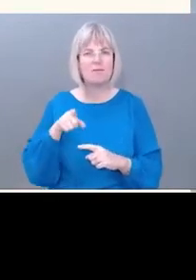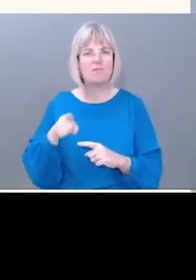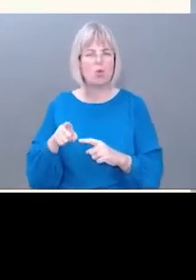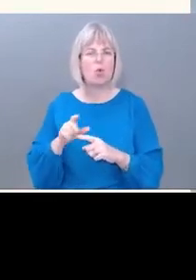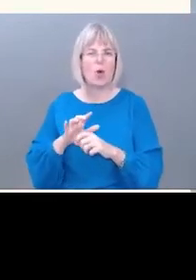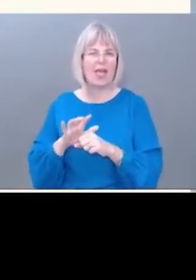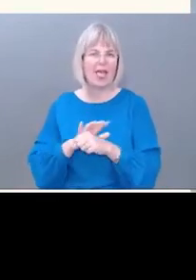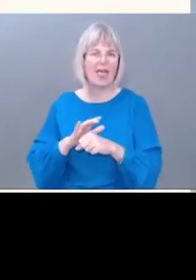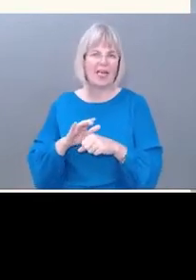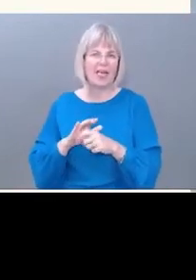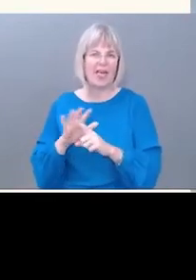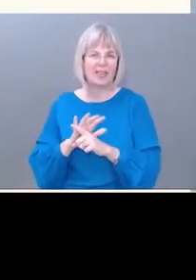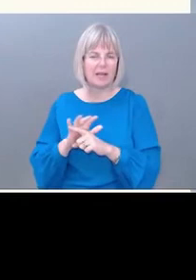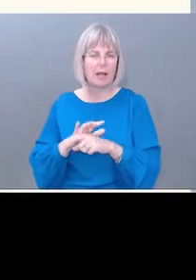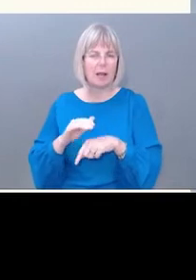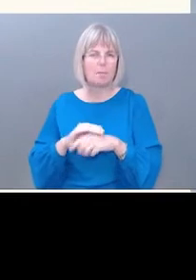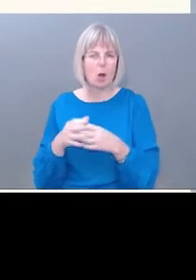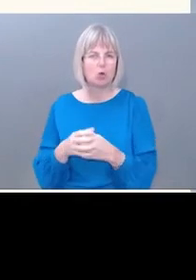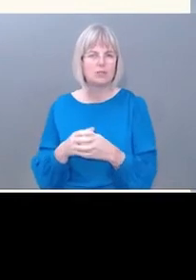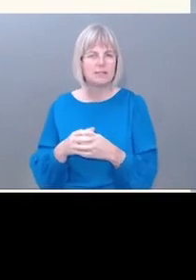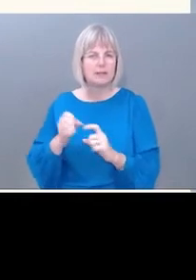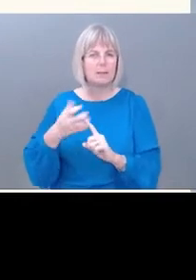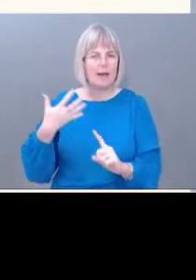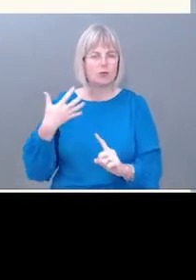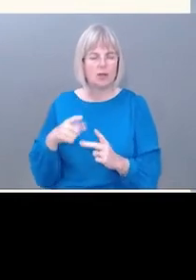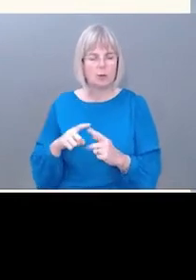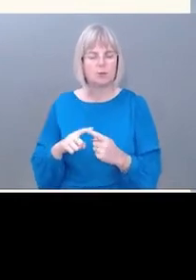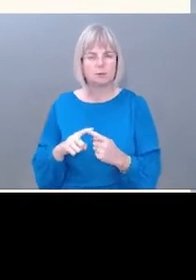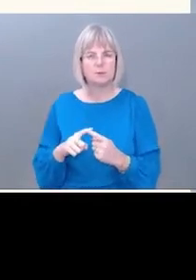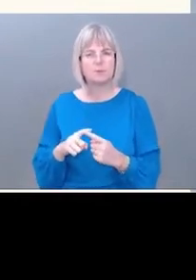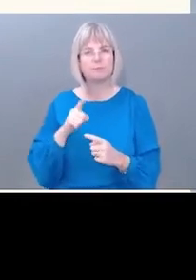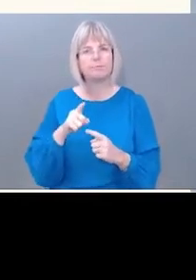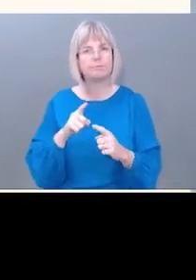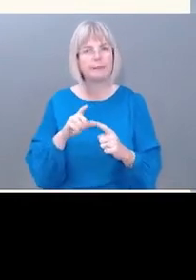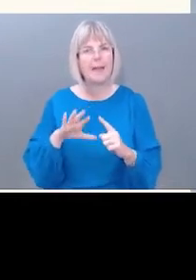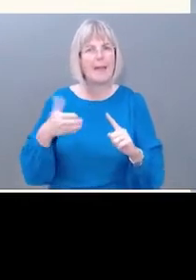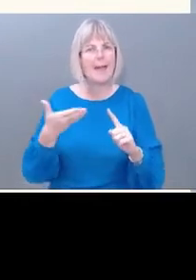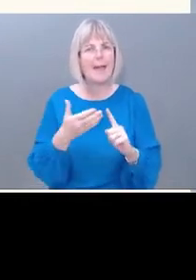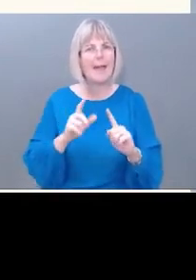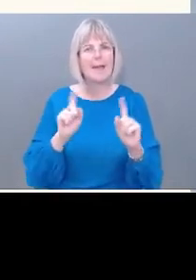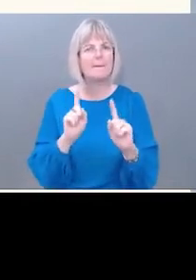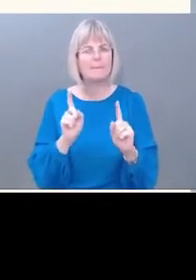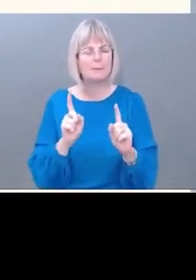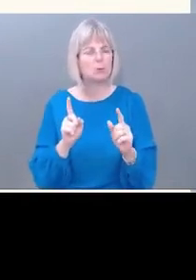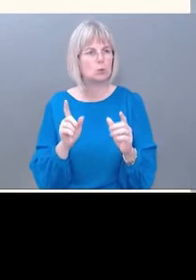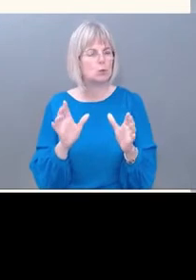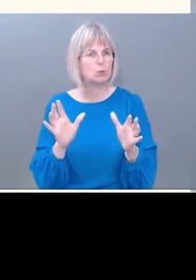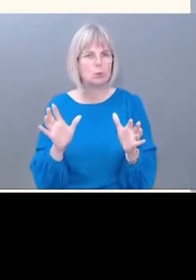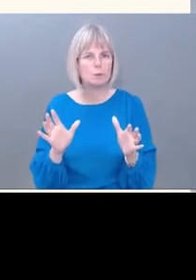the fundamental aim of that is to try and bridge the current gap